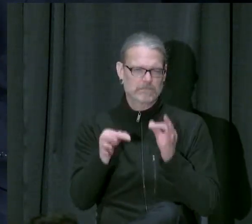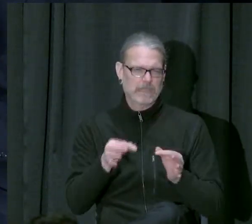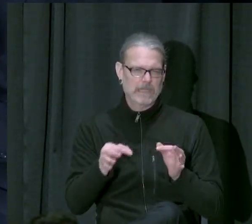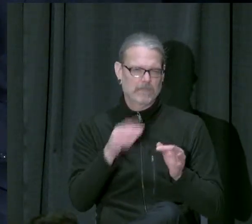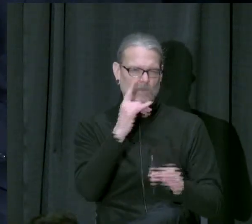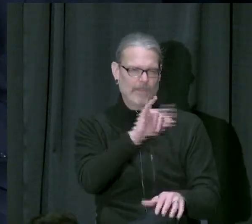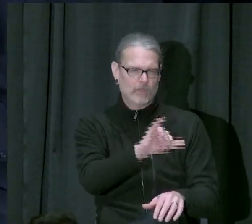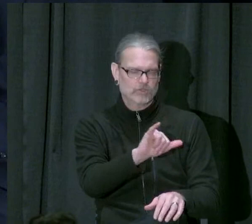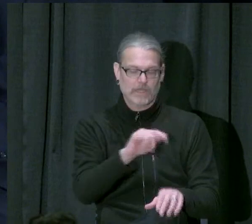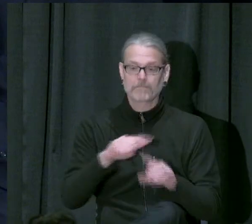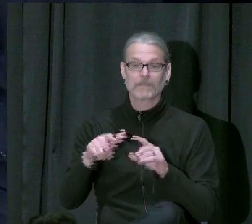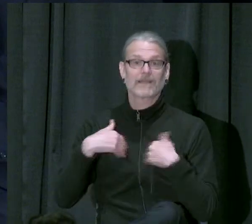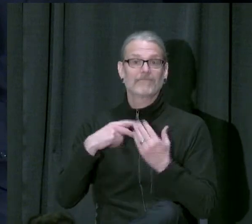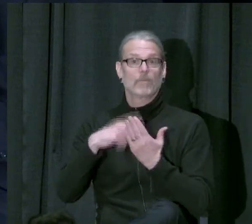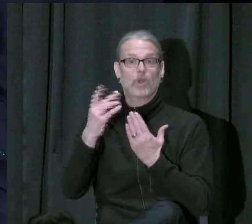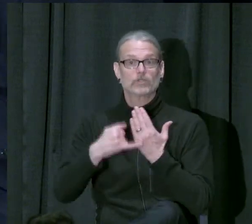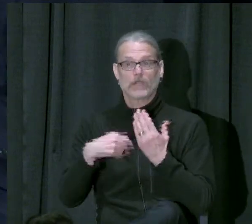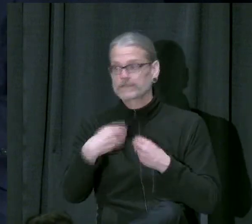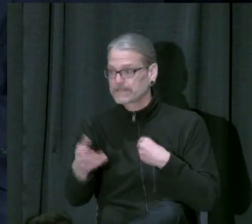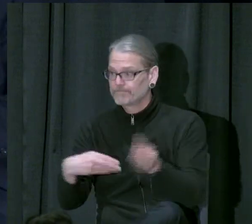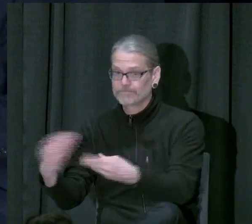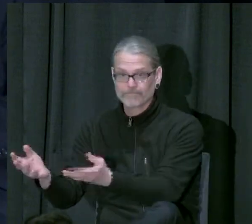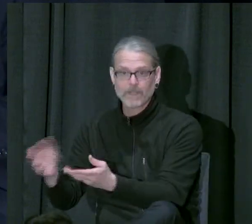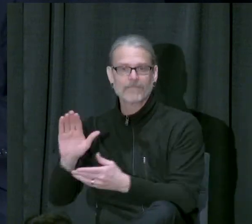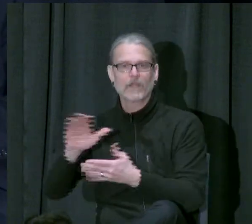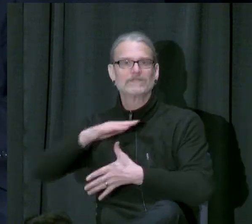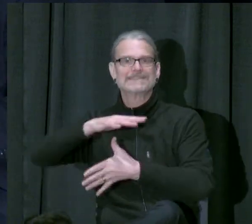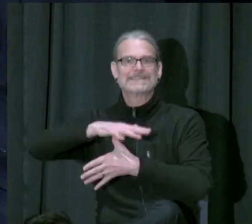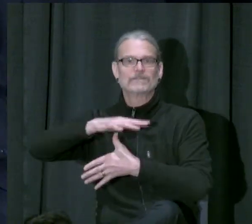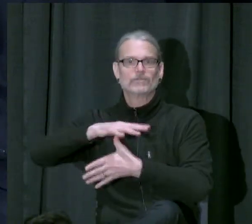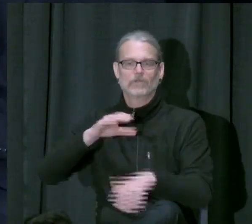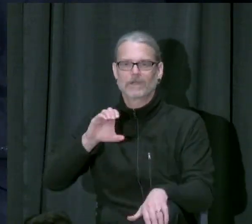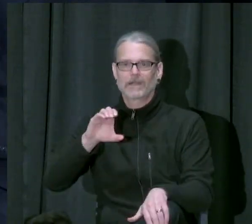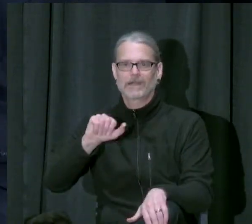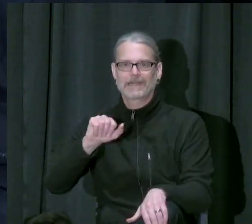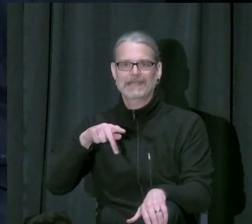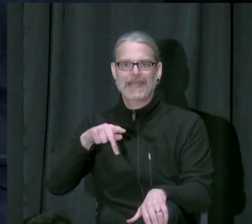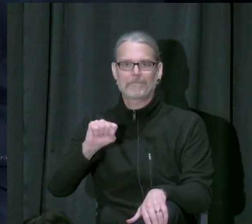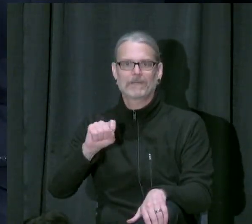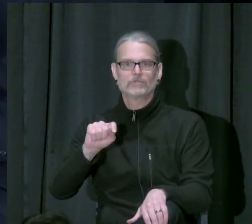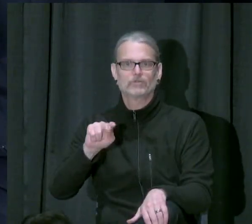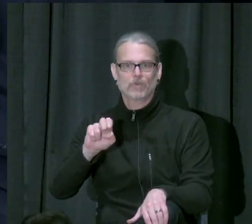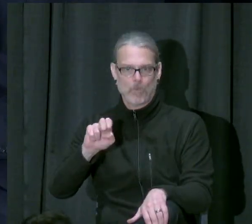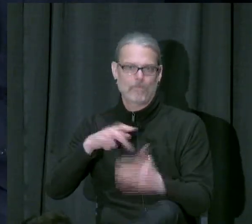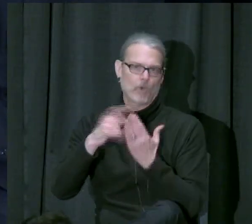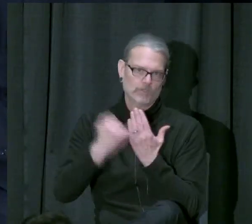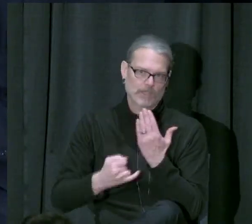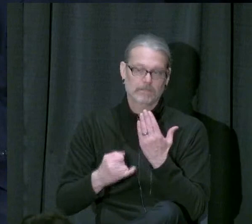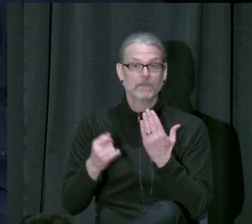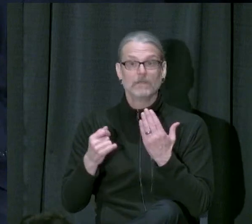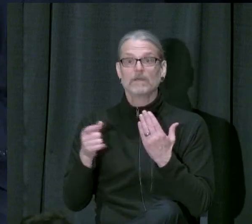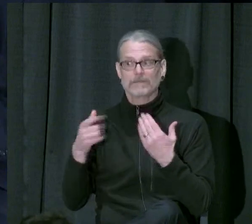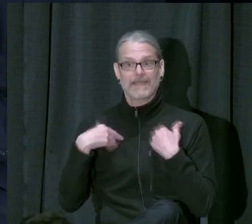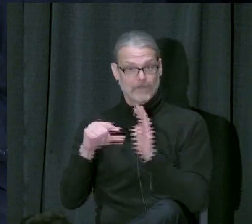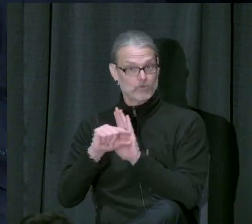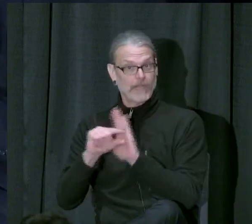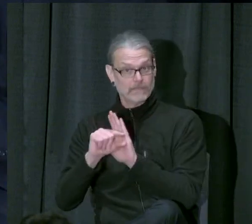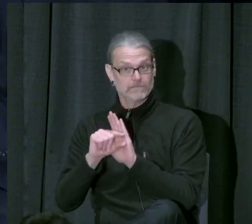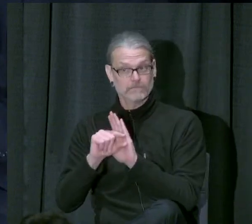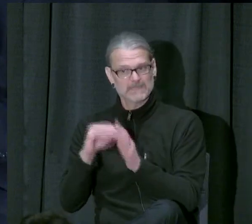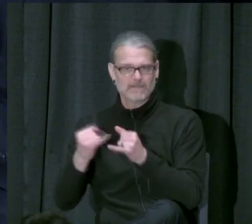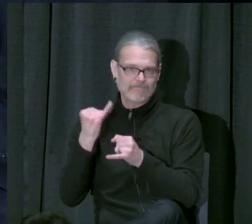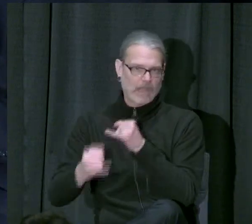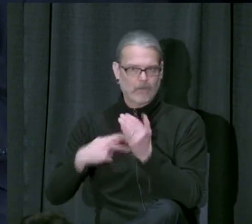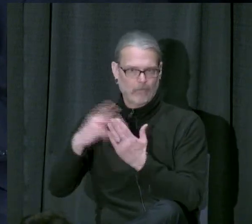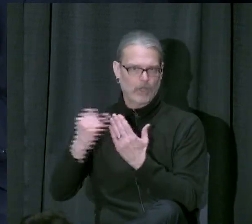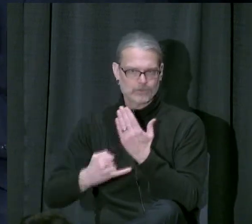they get projects to work on. It's part of their senior capstone project. So for the students, they're graded. It's part of their final project they